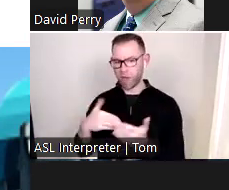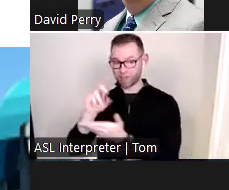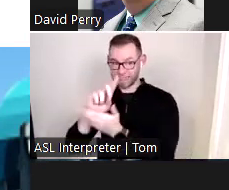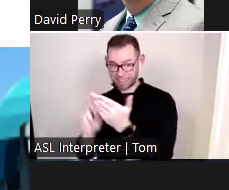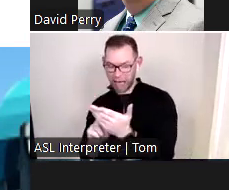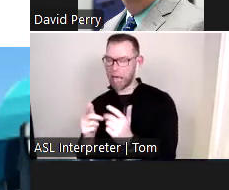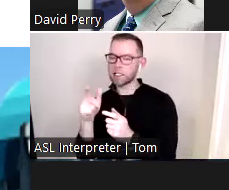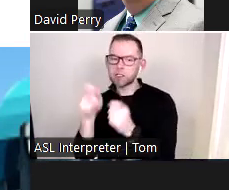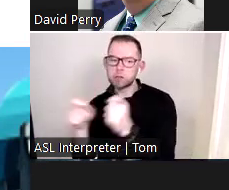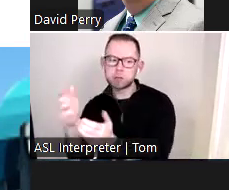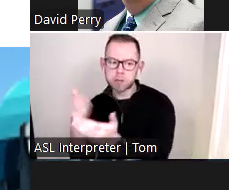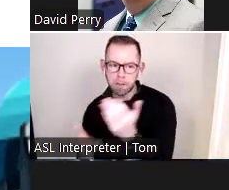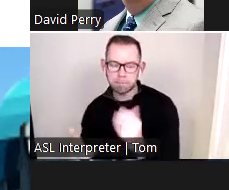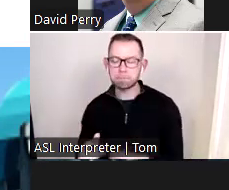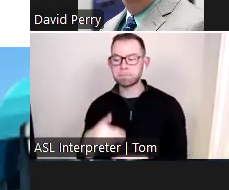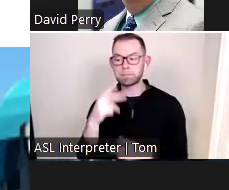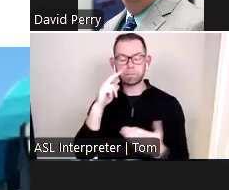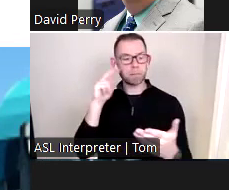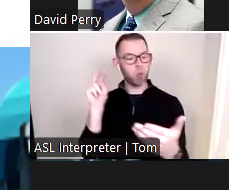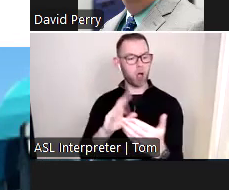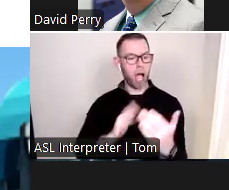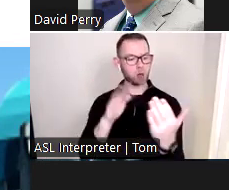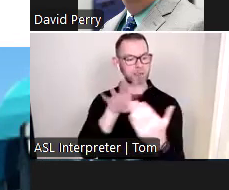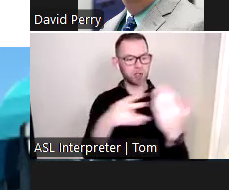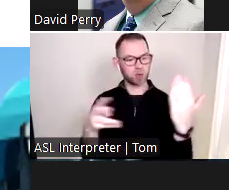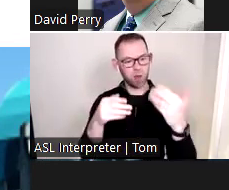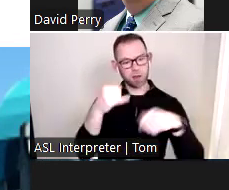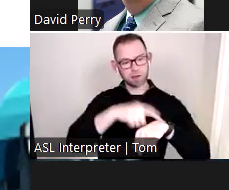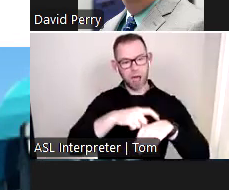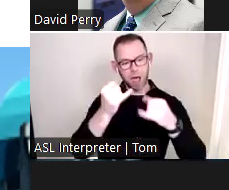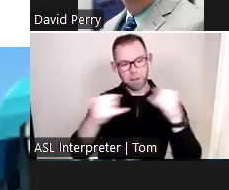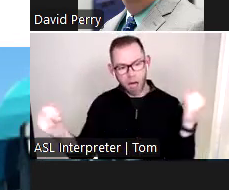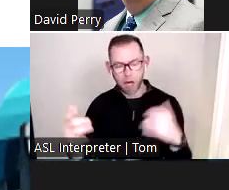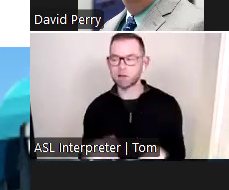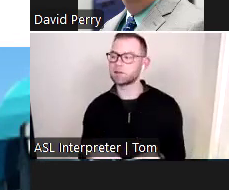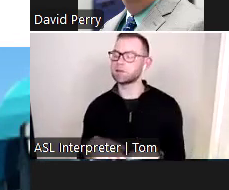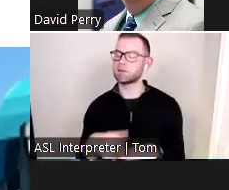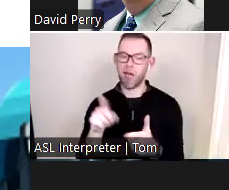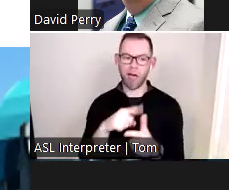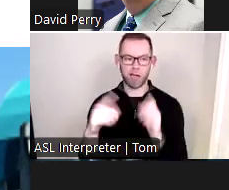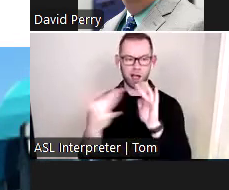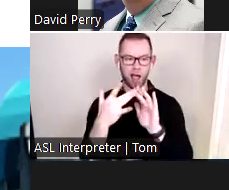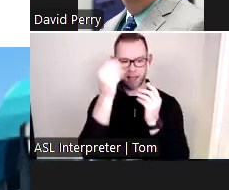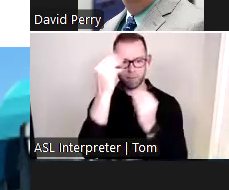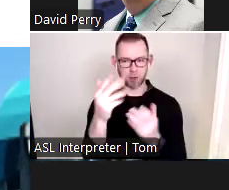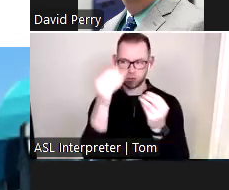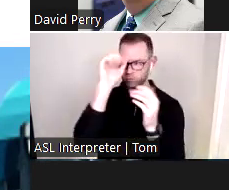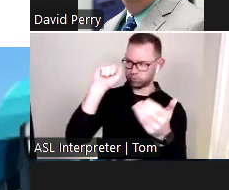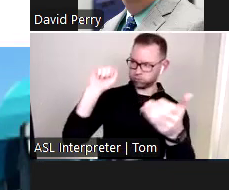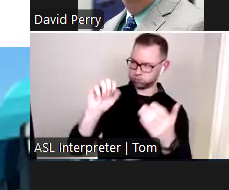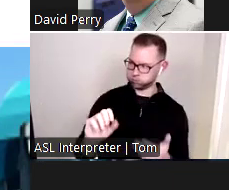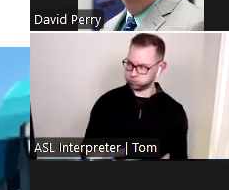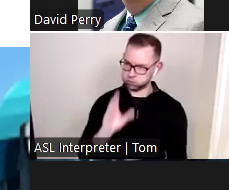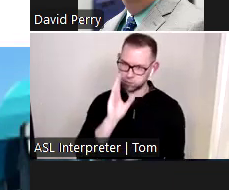at the anticipated schedule, and make sure you have our contact information. And with that, I'm going to turn it over to Sharon